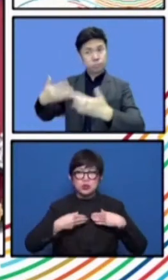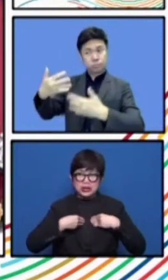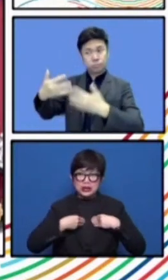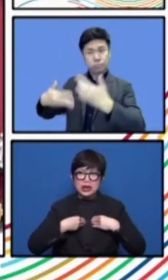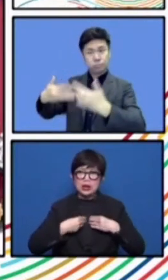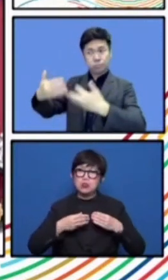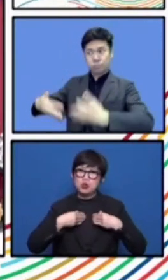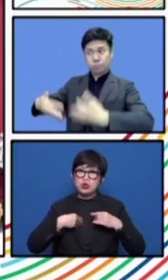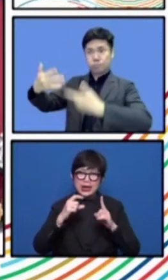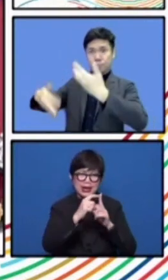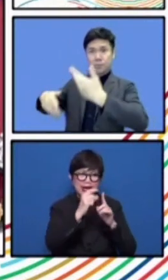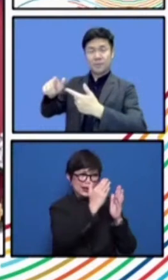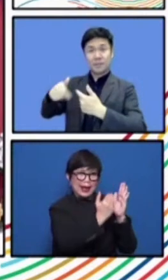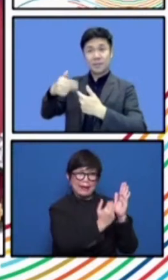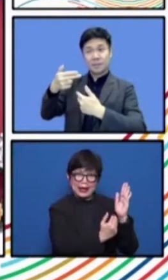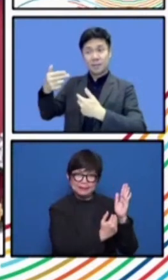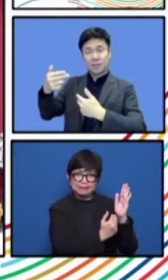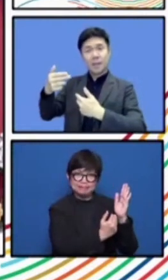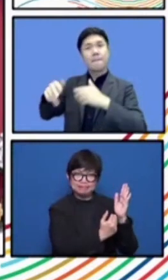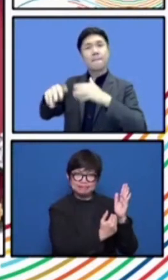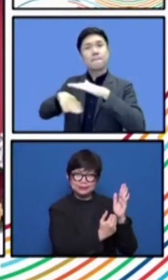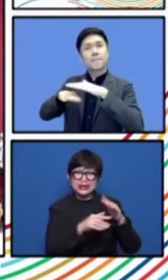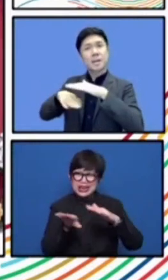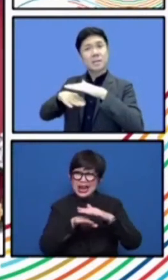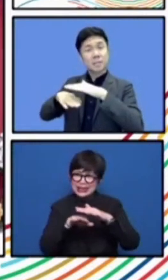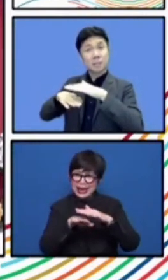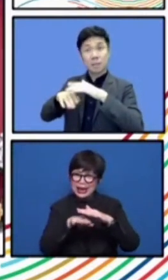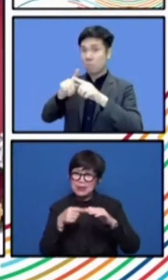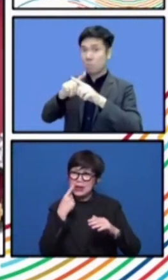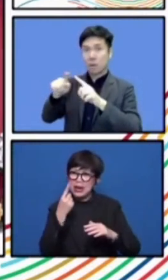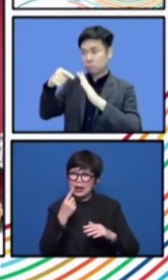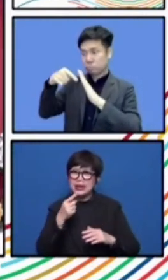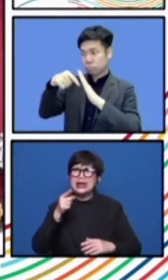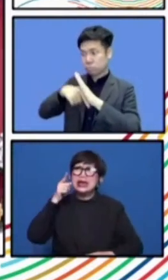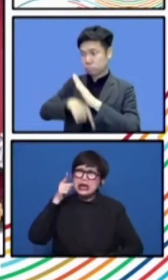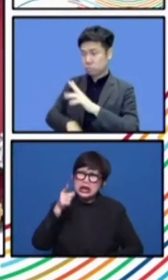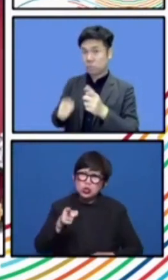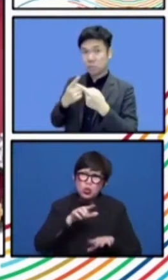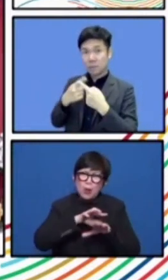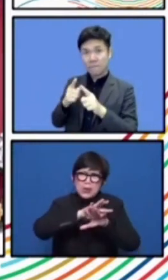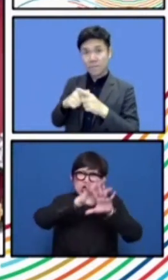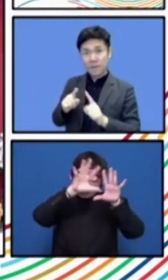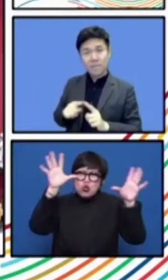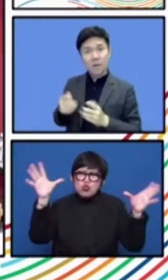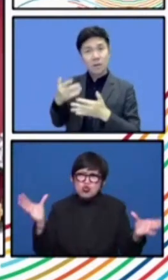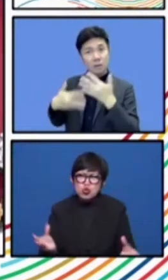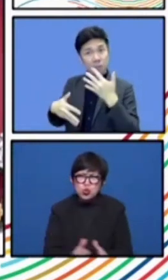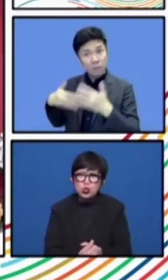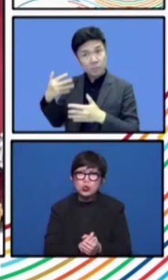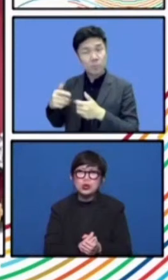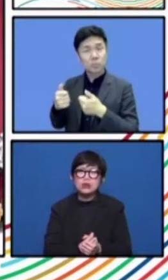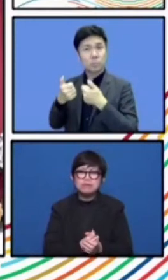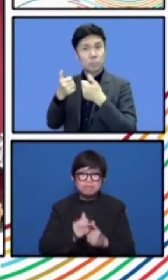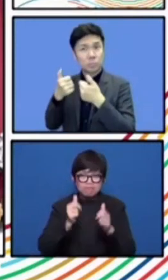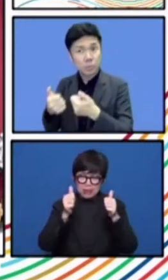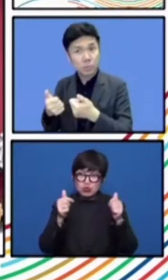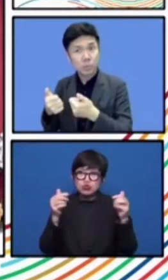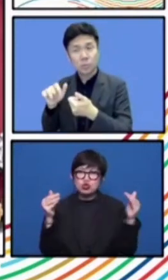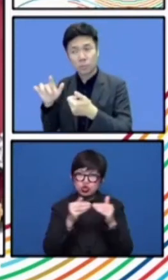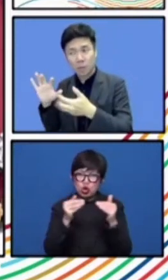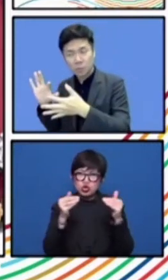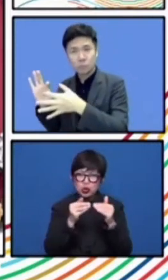they call it basic information for me it was already quite comprehensive and fits well uh with the other functional agencies when